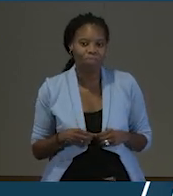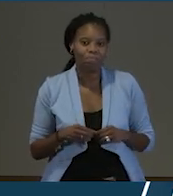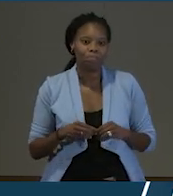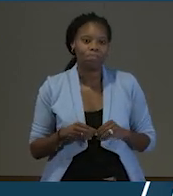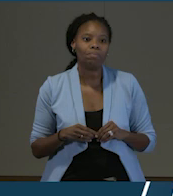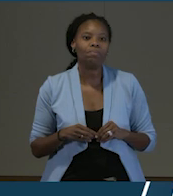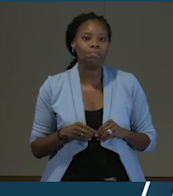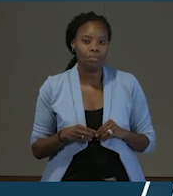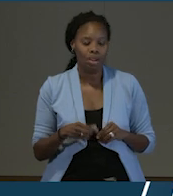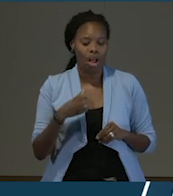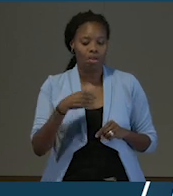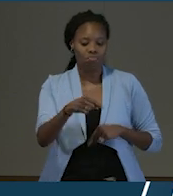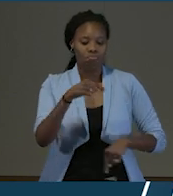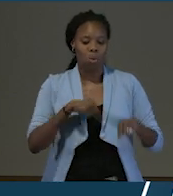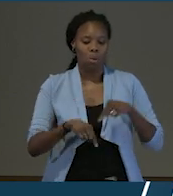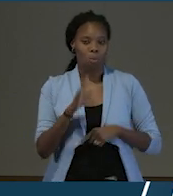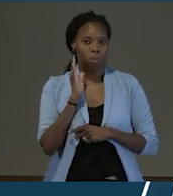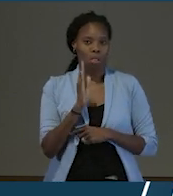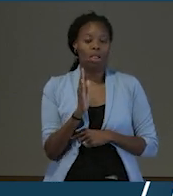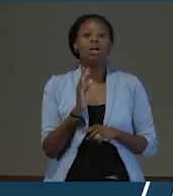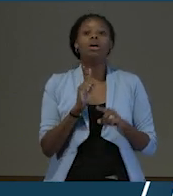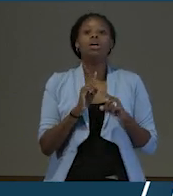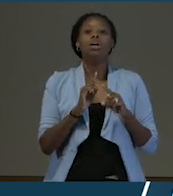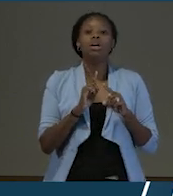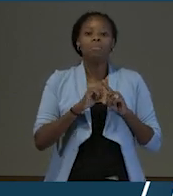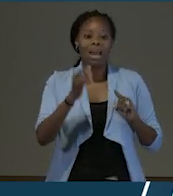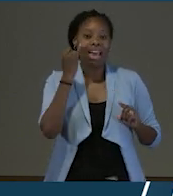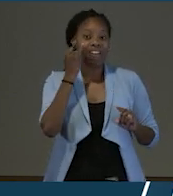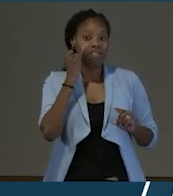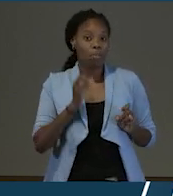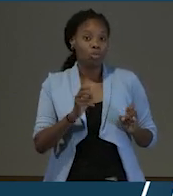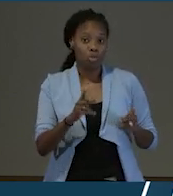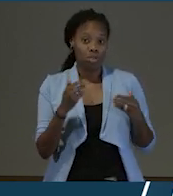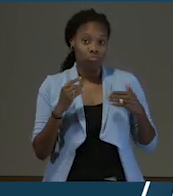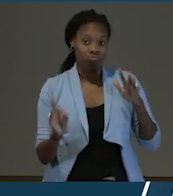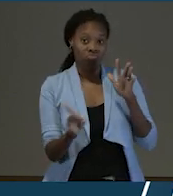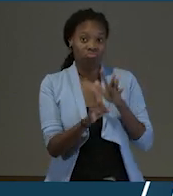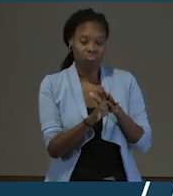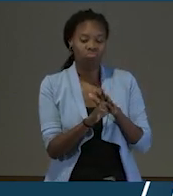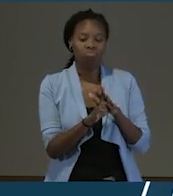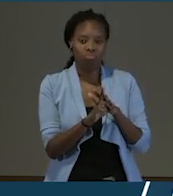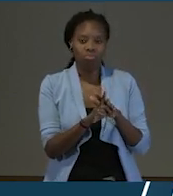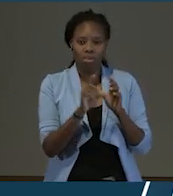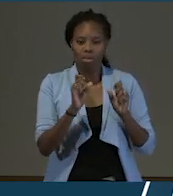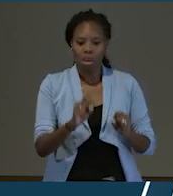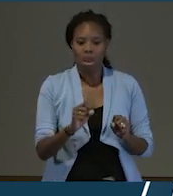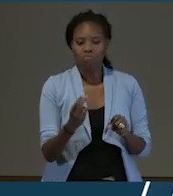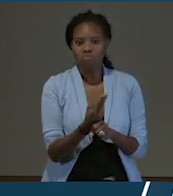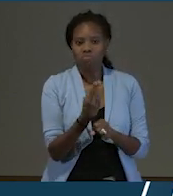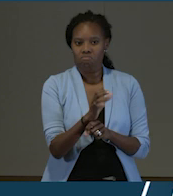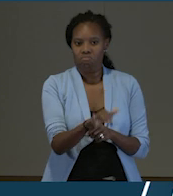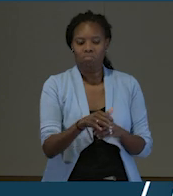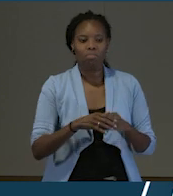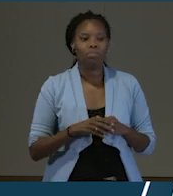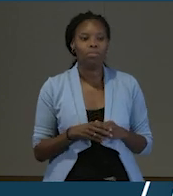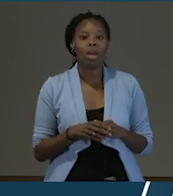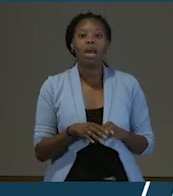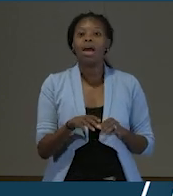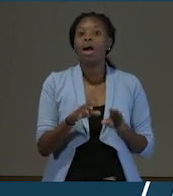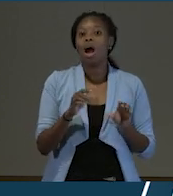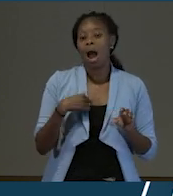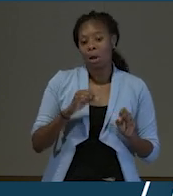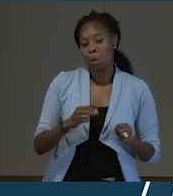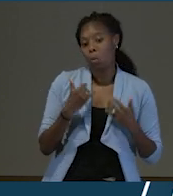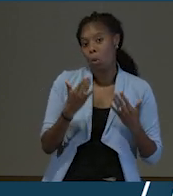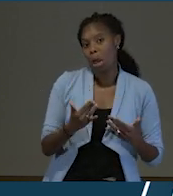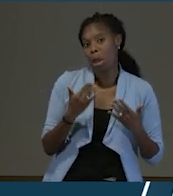Here, I'm going to go back to that one, but here's some examples you can use when you have the opportunity. I can wait and be patient. So sometimes we're like at the grocery store